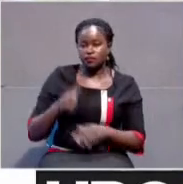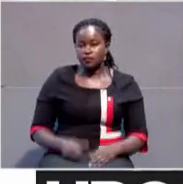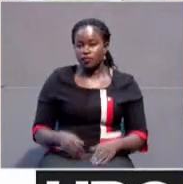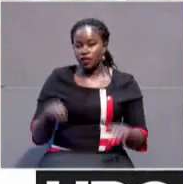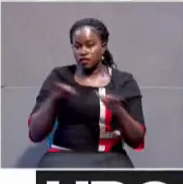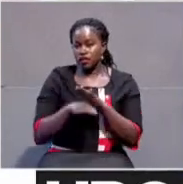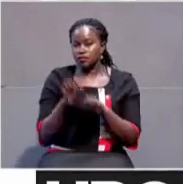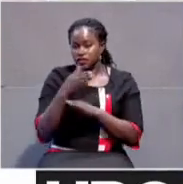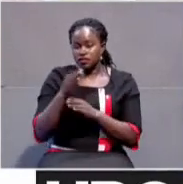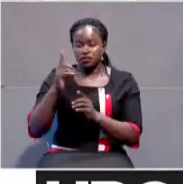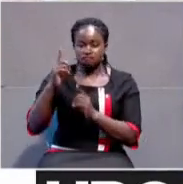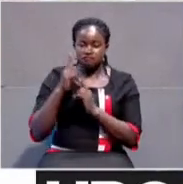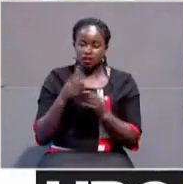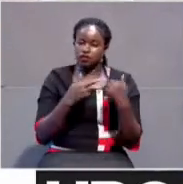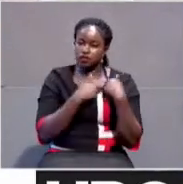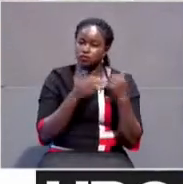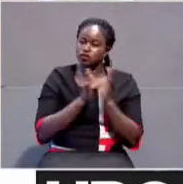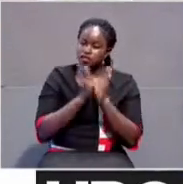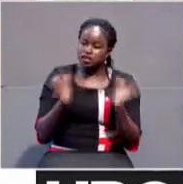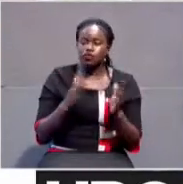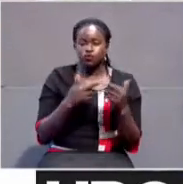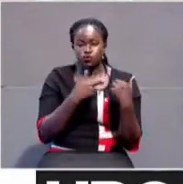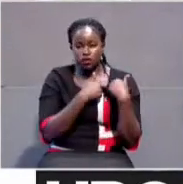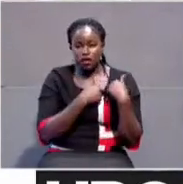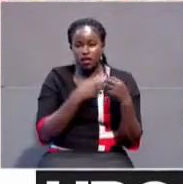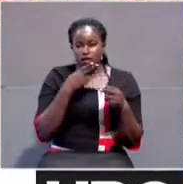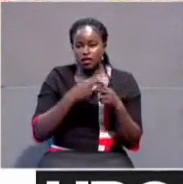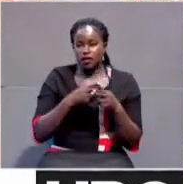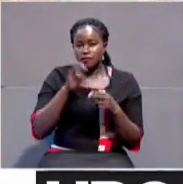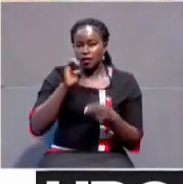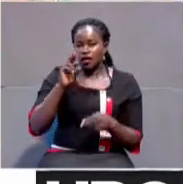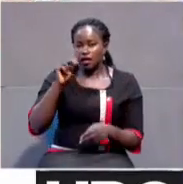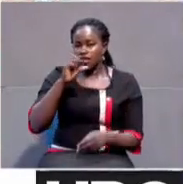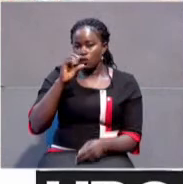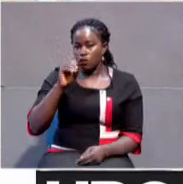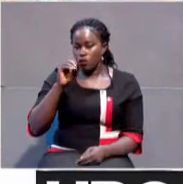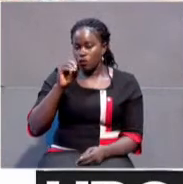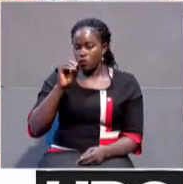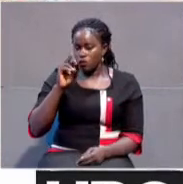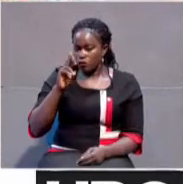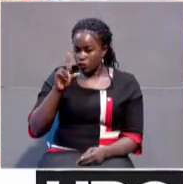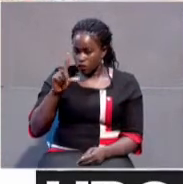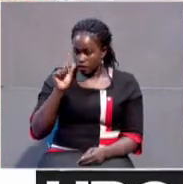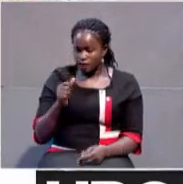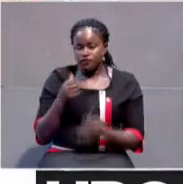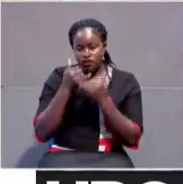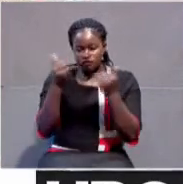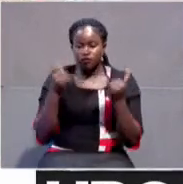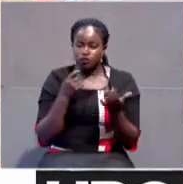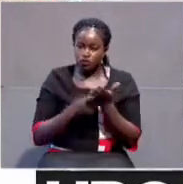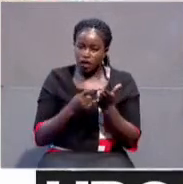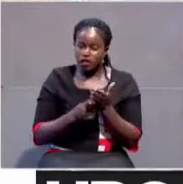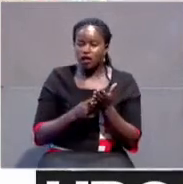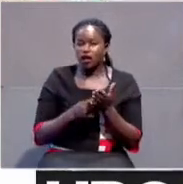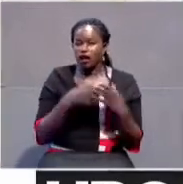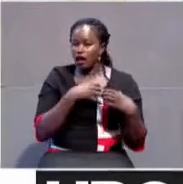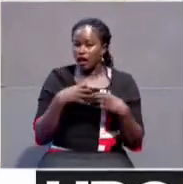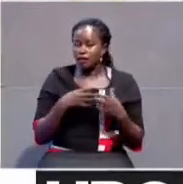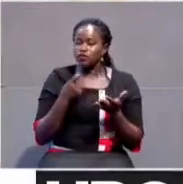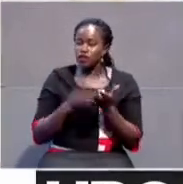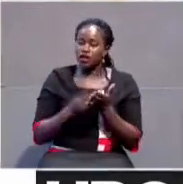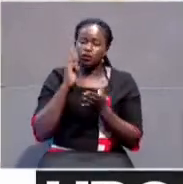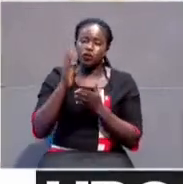for Defense in charge of general duties, Colonel Okello Engola, assures the country that UPDF will serve national